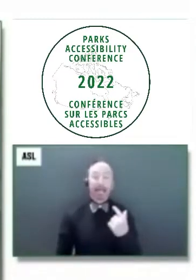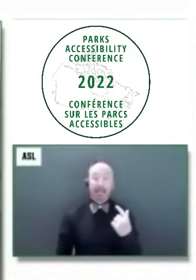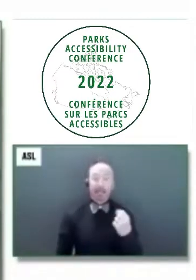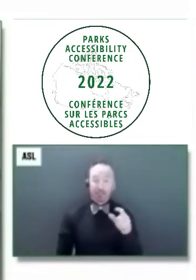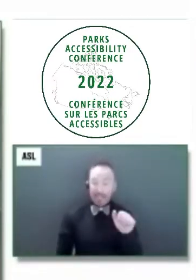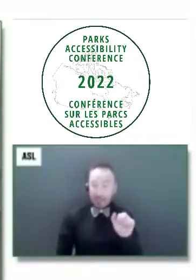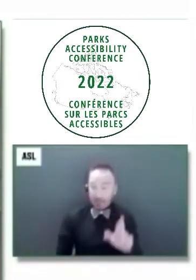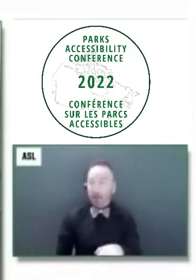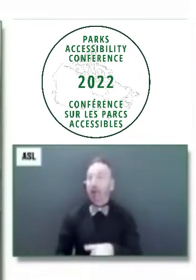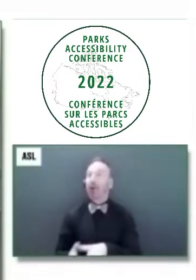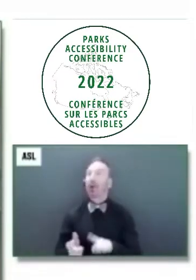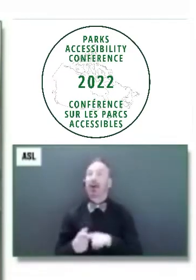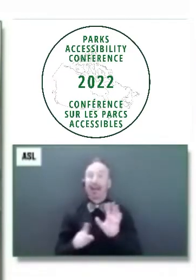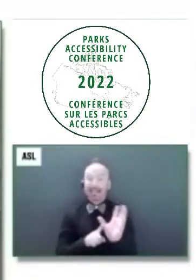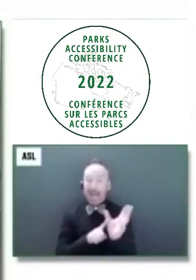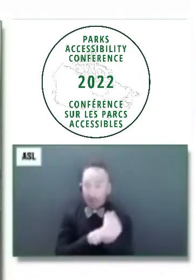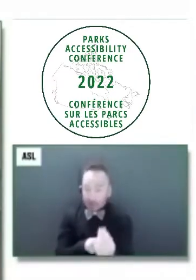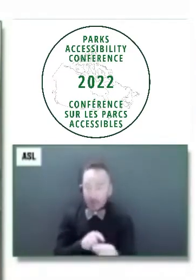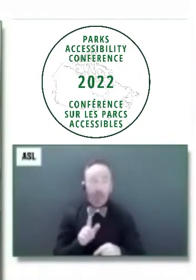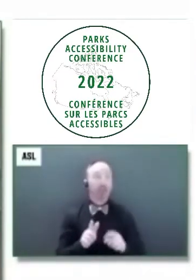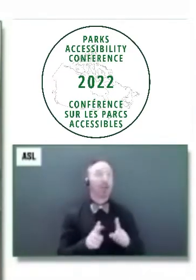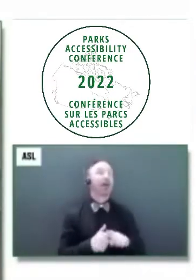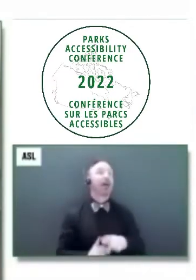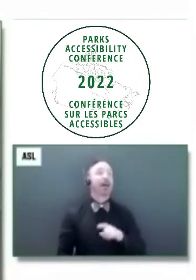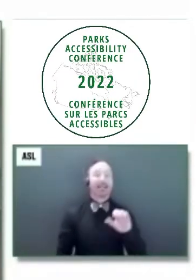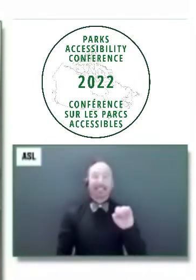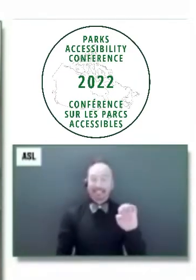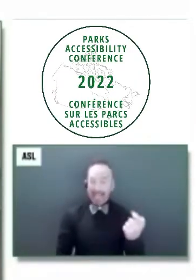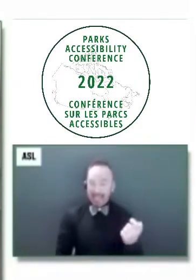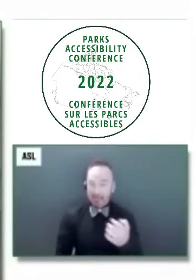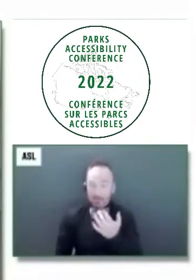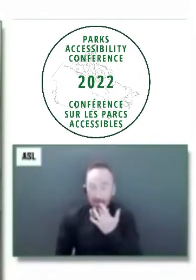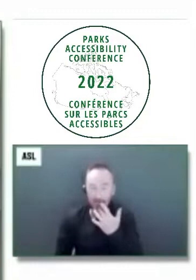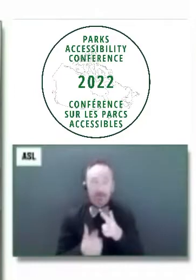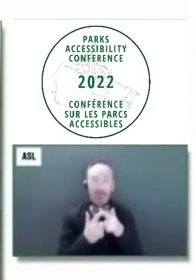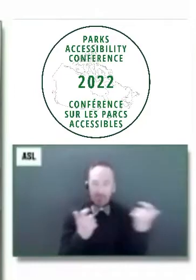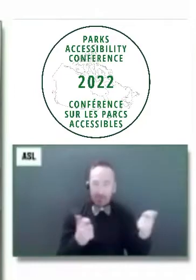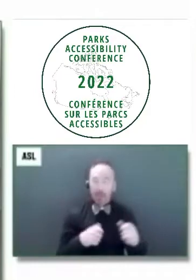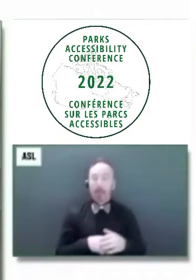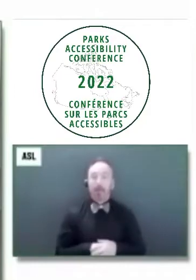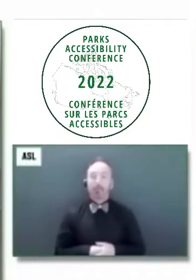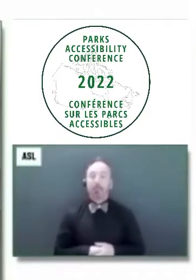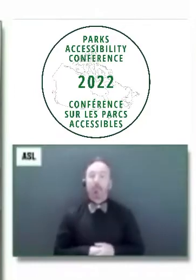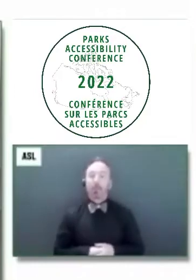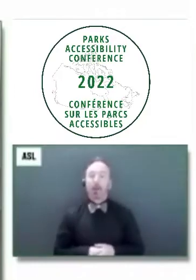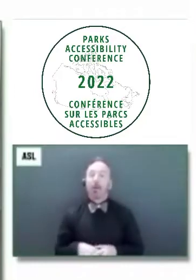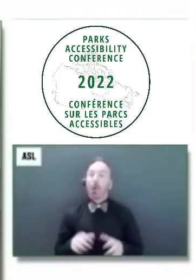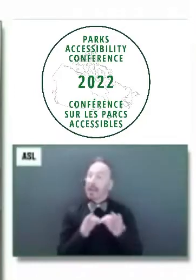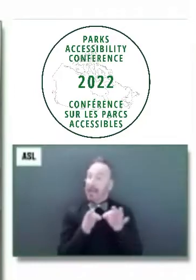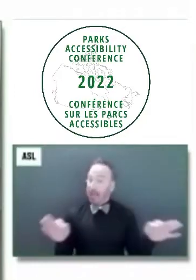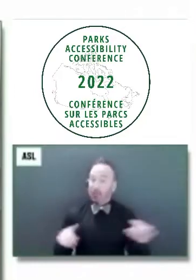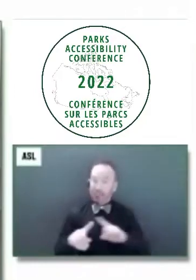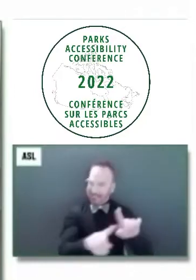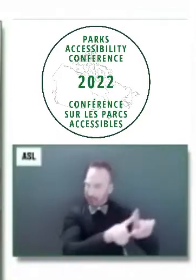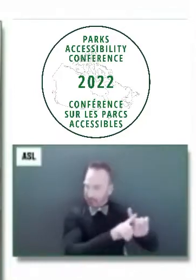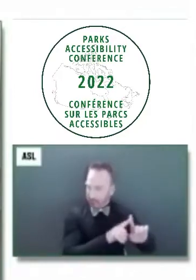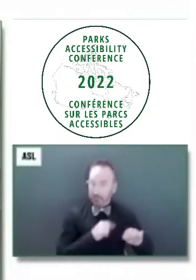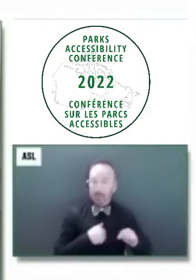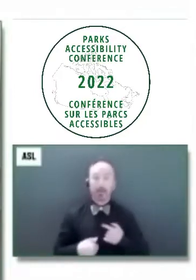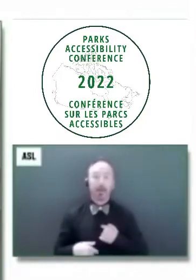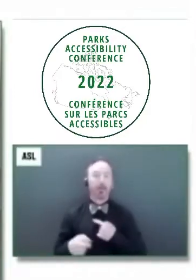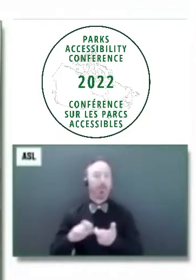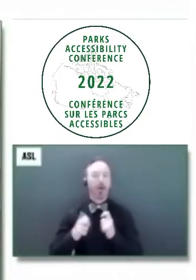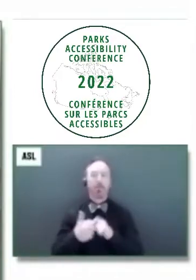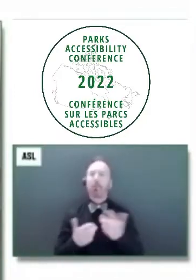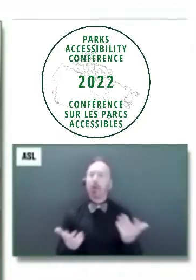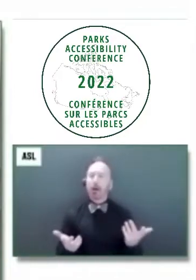diversity of sexual orientation, language diversity, and so on. There is a problem with that line of thinking, however. Yes, it's true